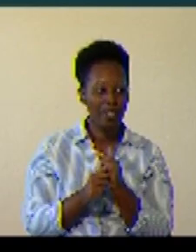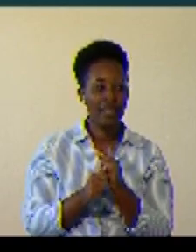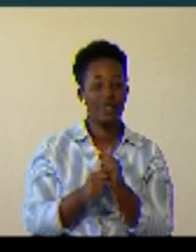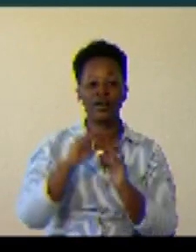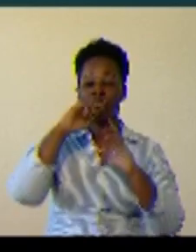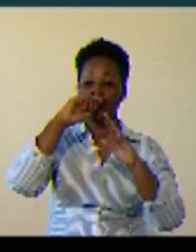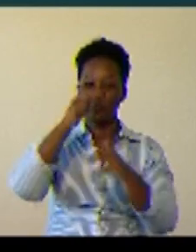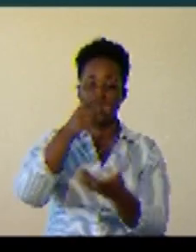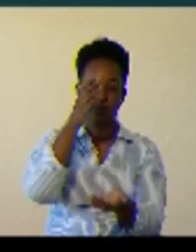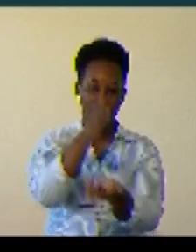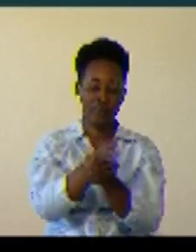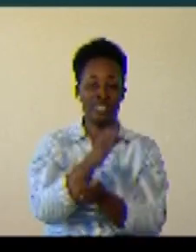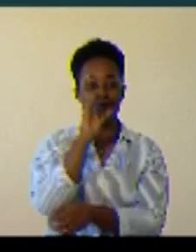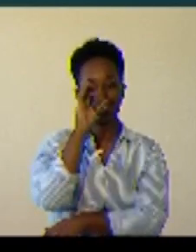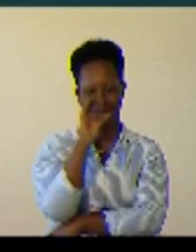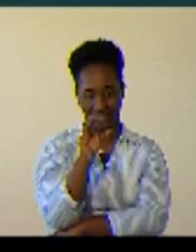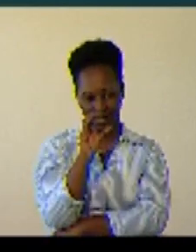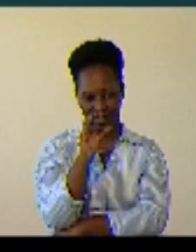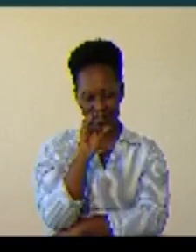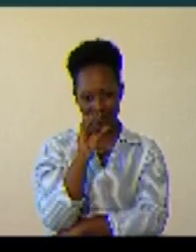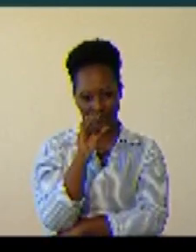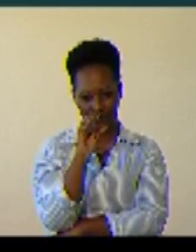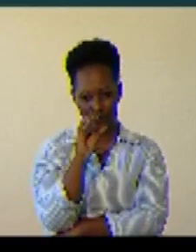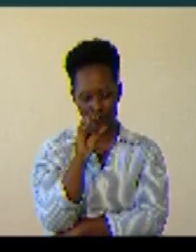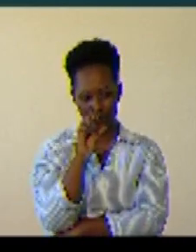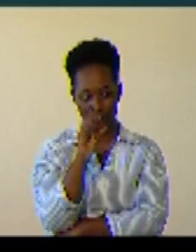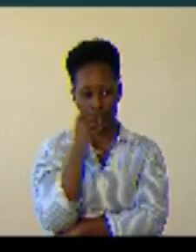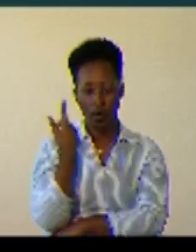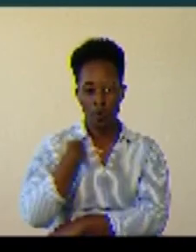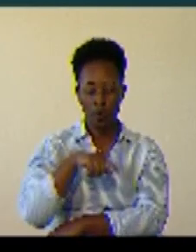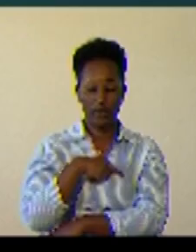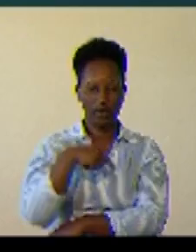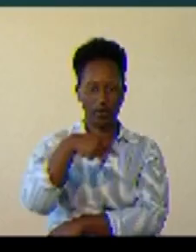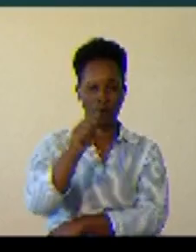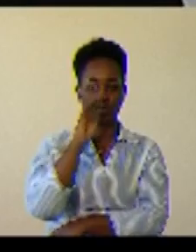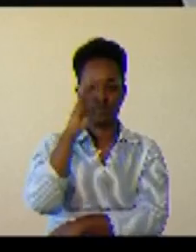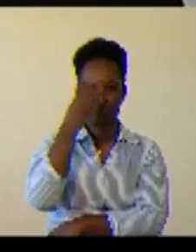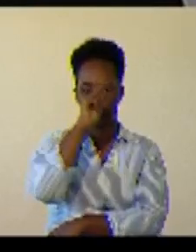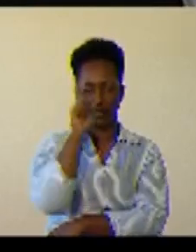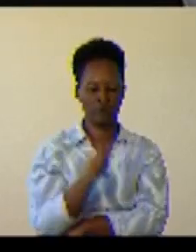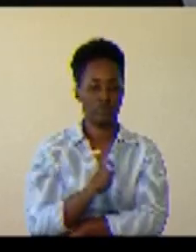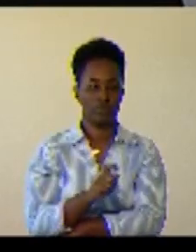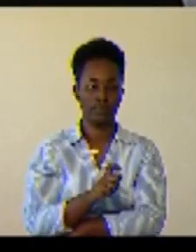C. The right answer is C. We go to the fourth question.